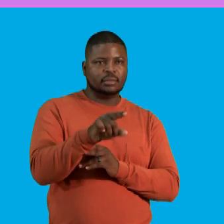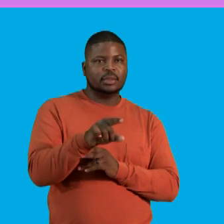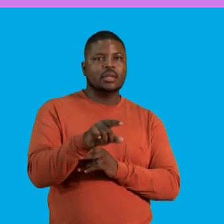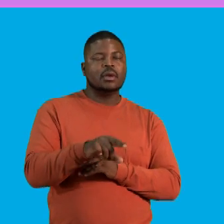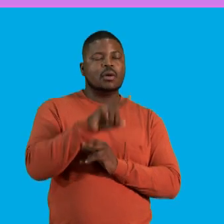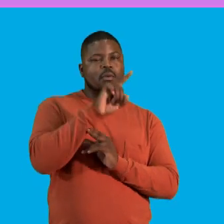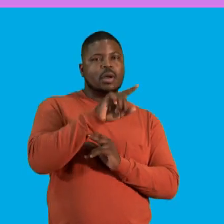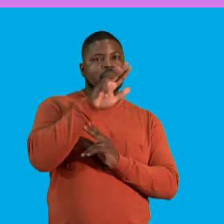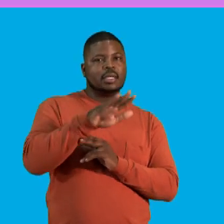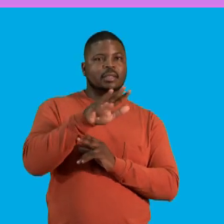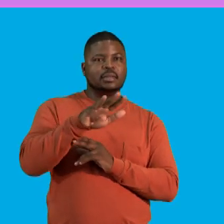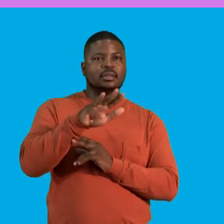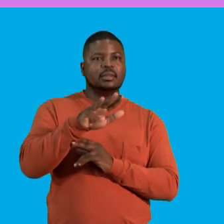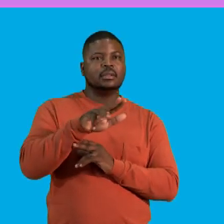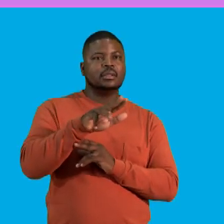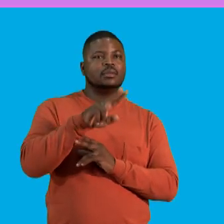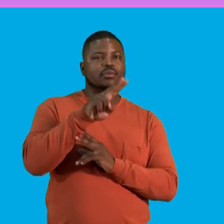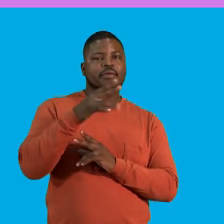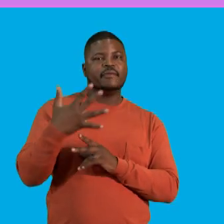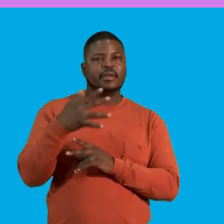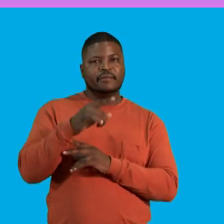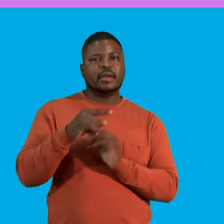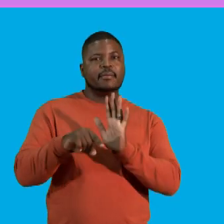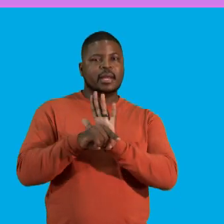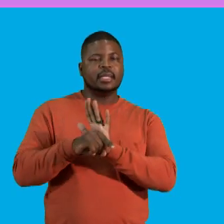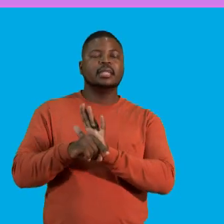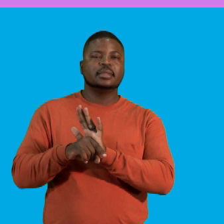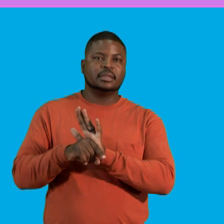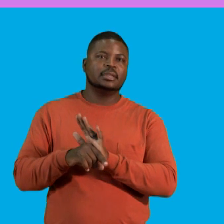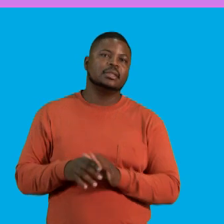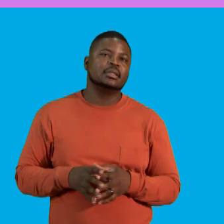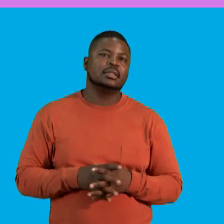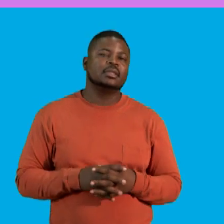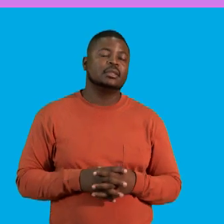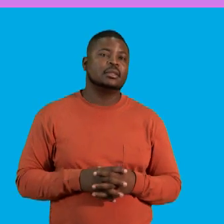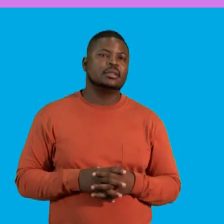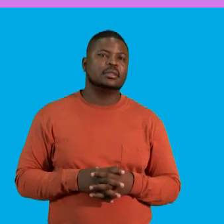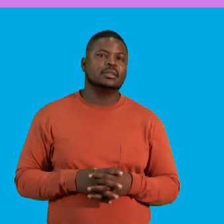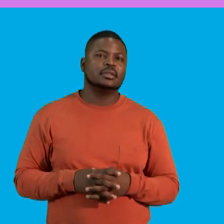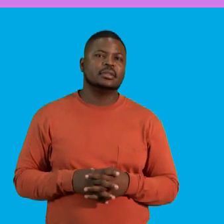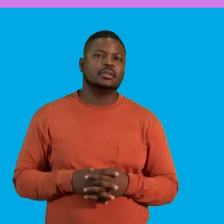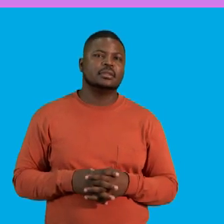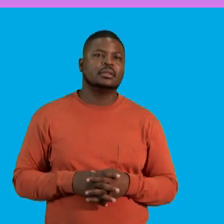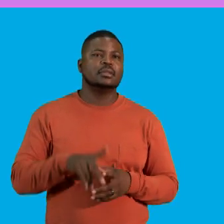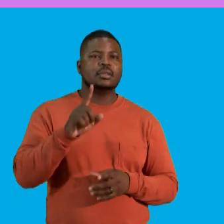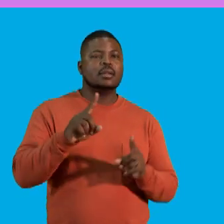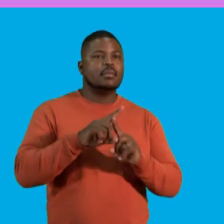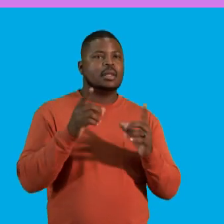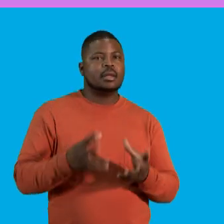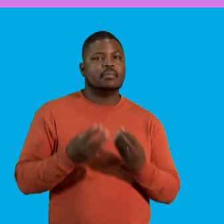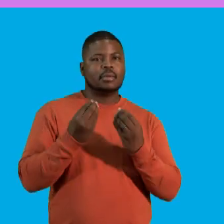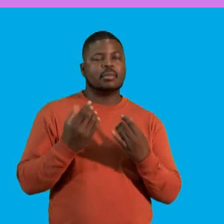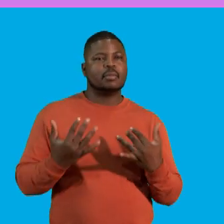125 minus 95. I hope we are also punching it. Then I'm